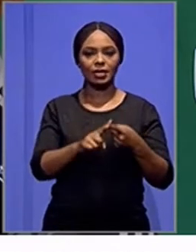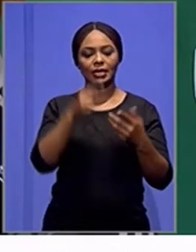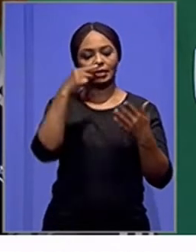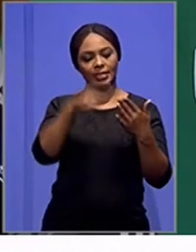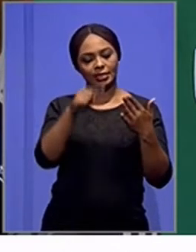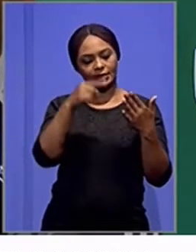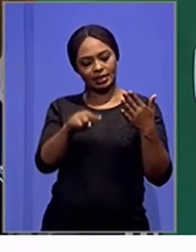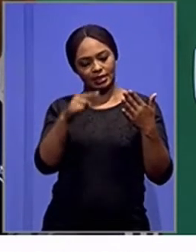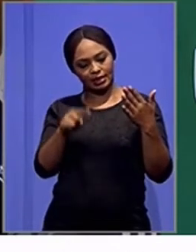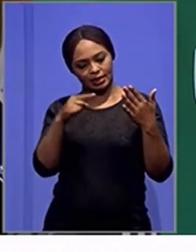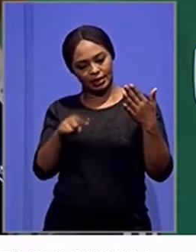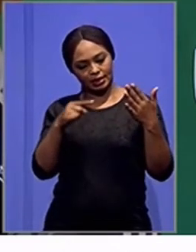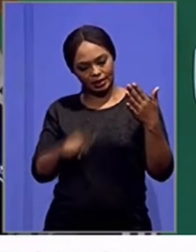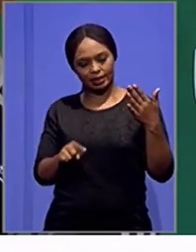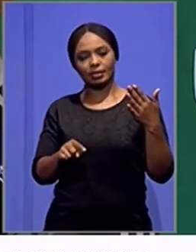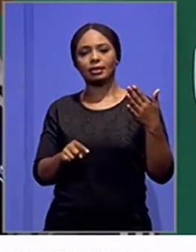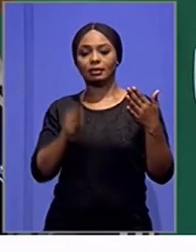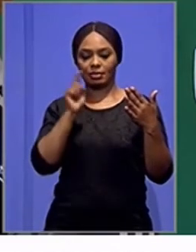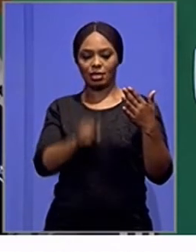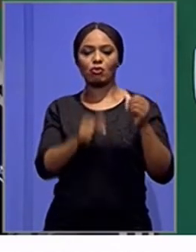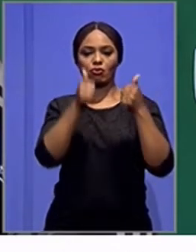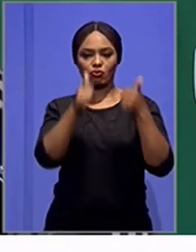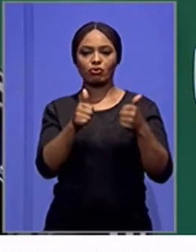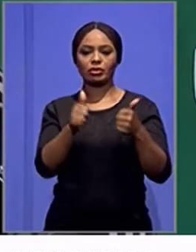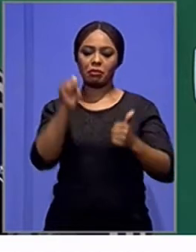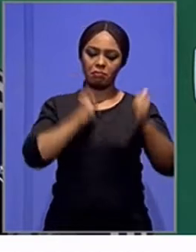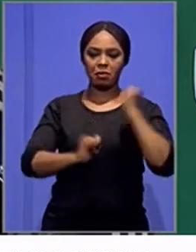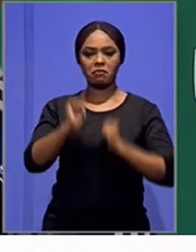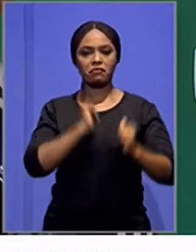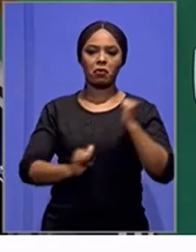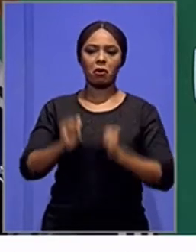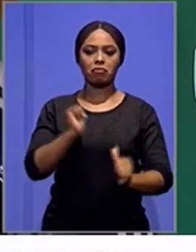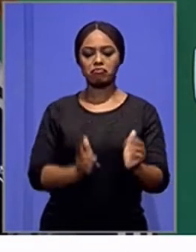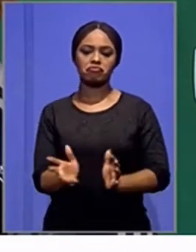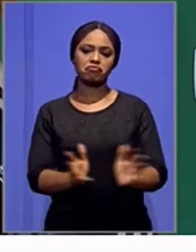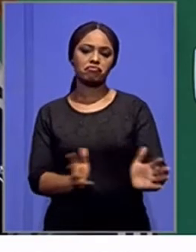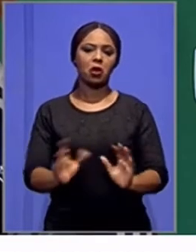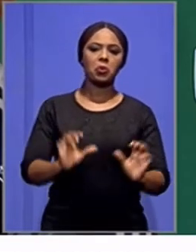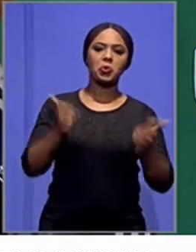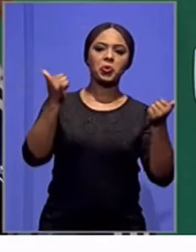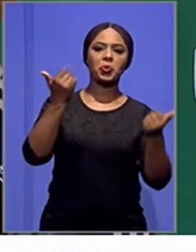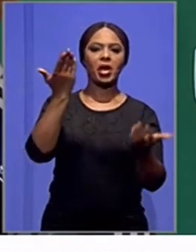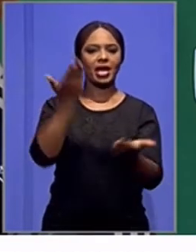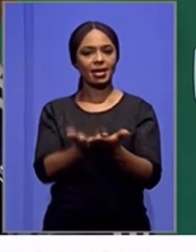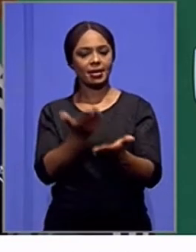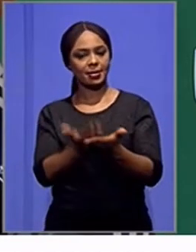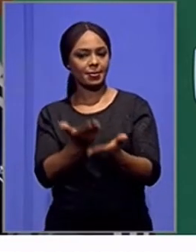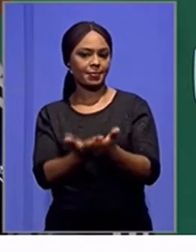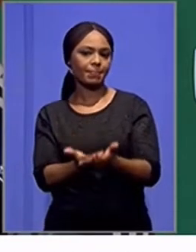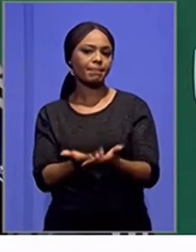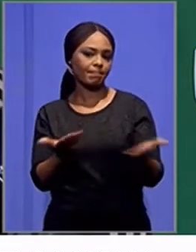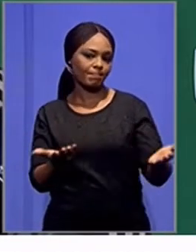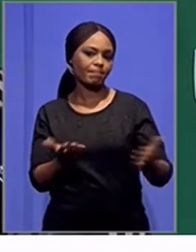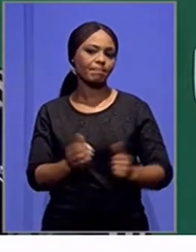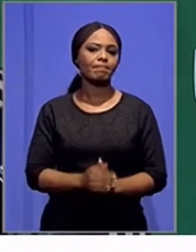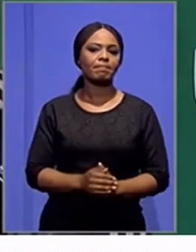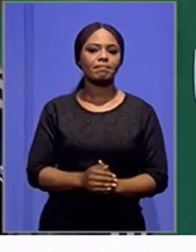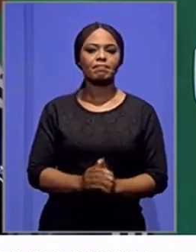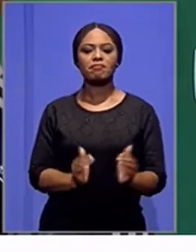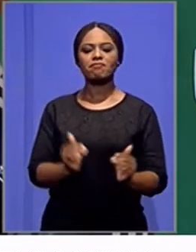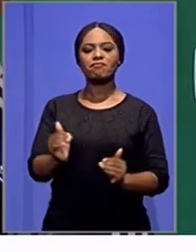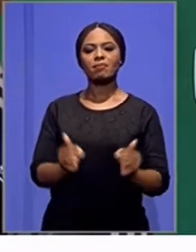tick. Now it's in relation to your performance on training, your performance on how you exert yourself